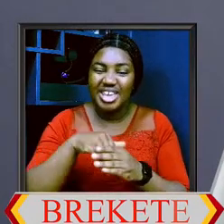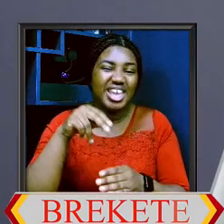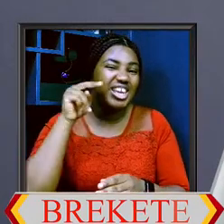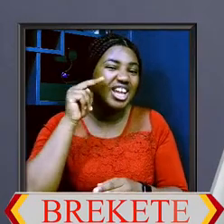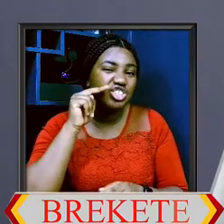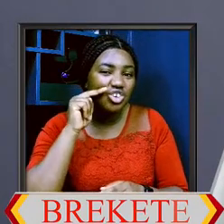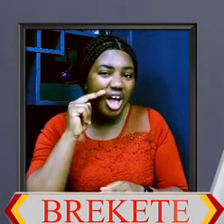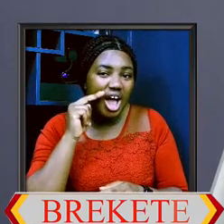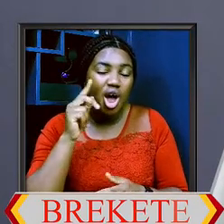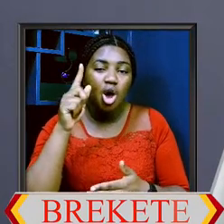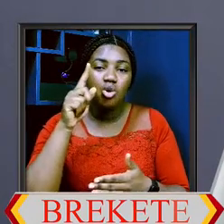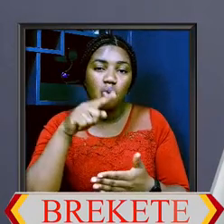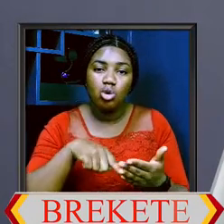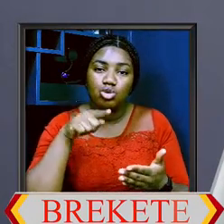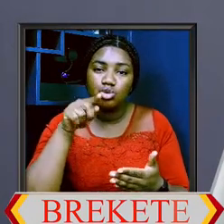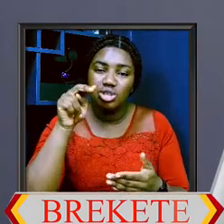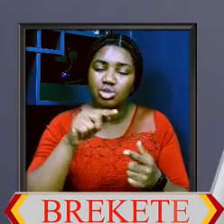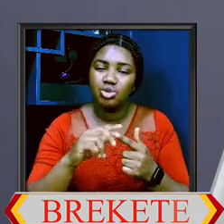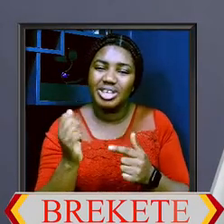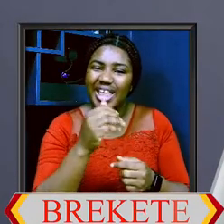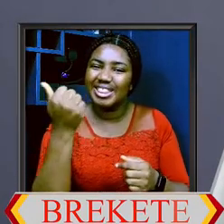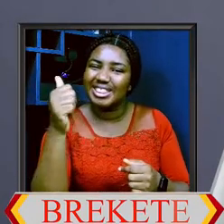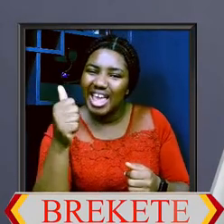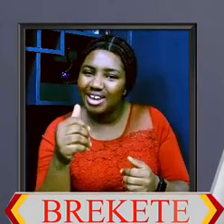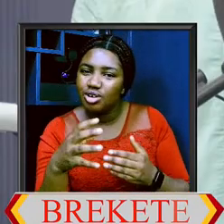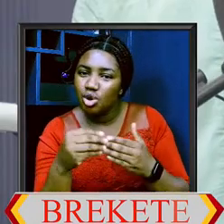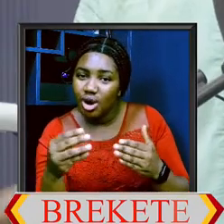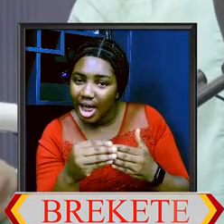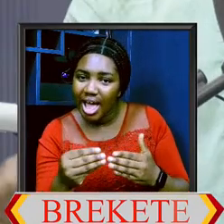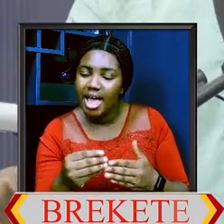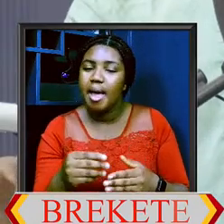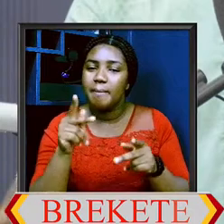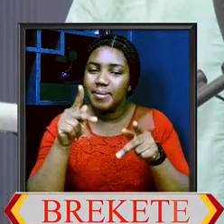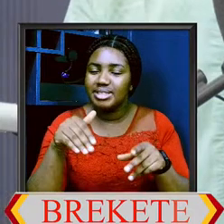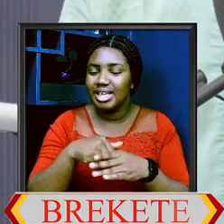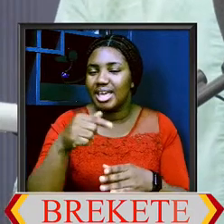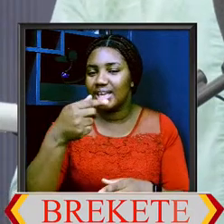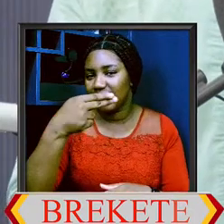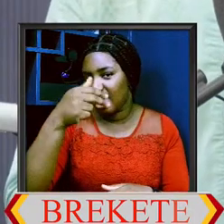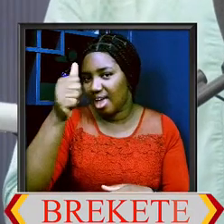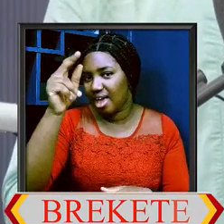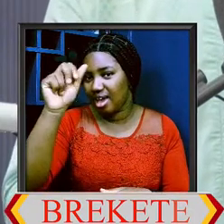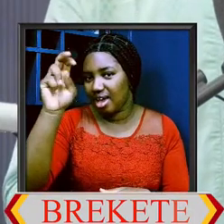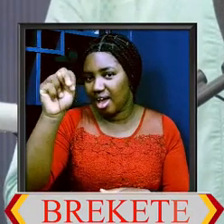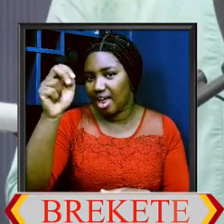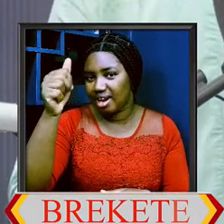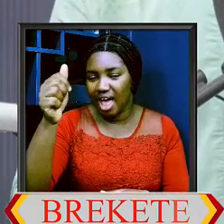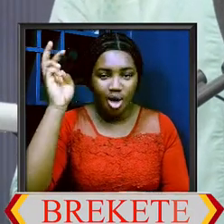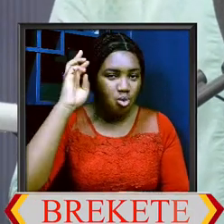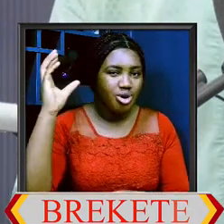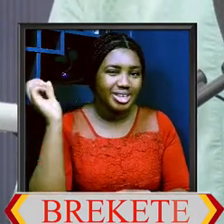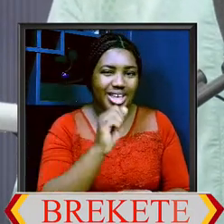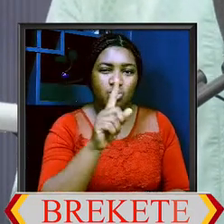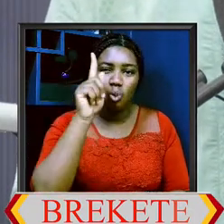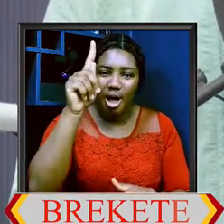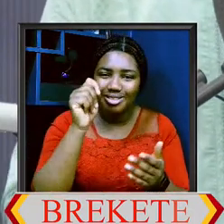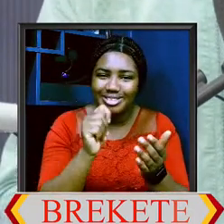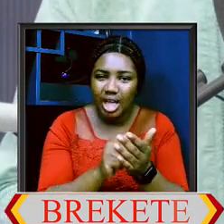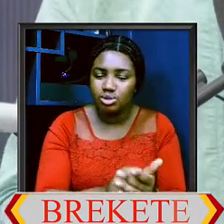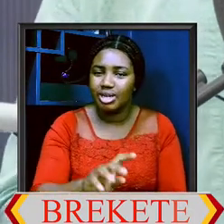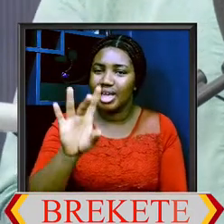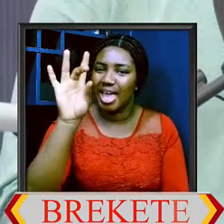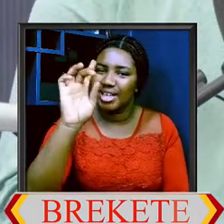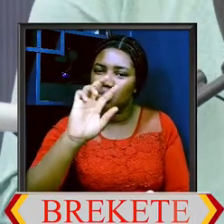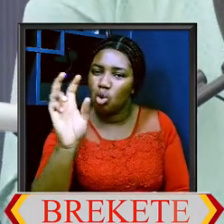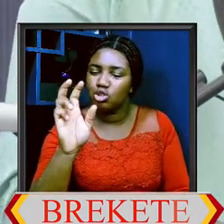get $10 person for Ghana based on the analysis we do you go get